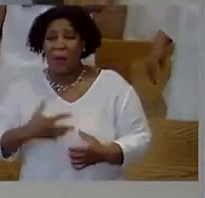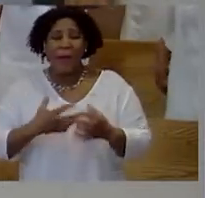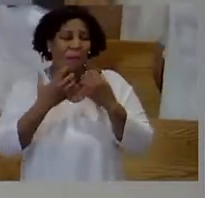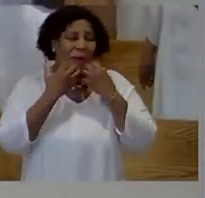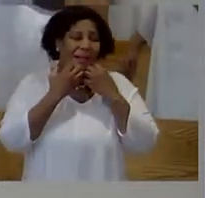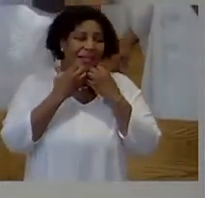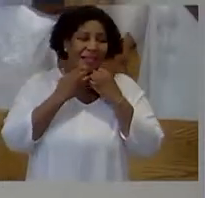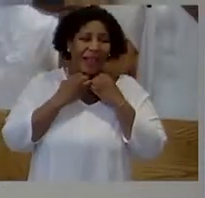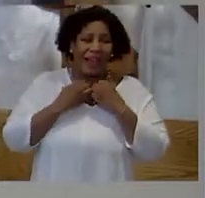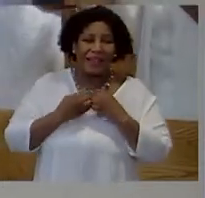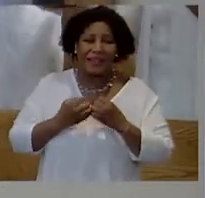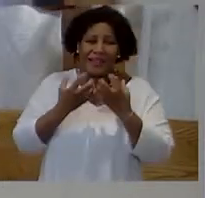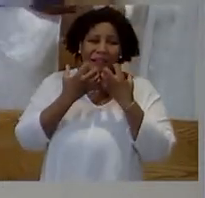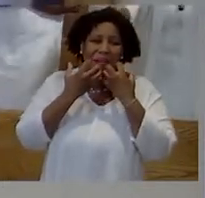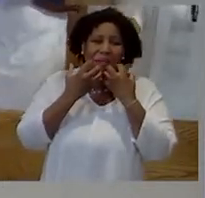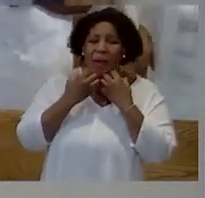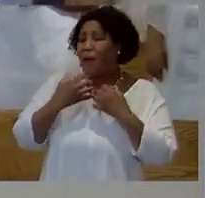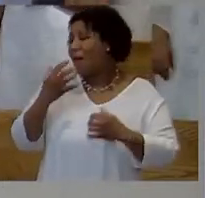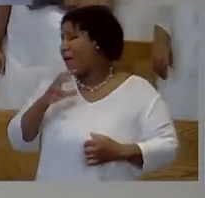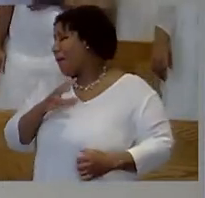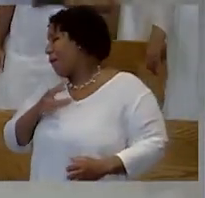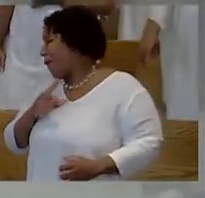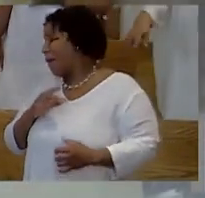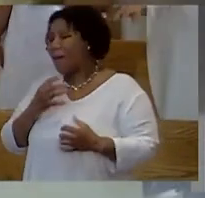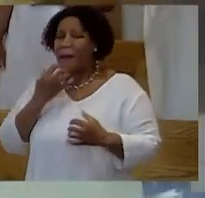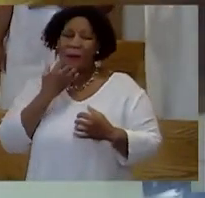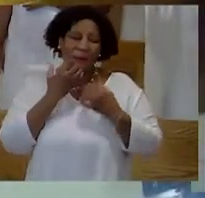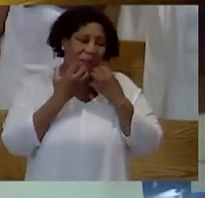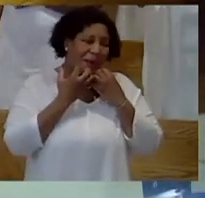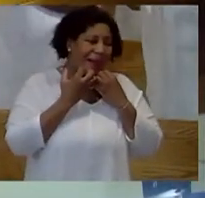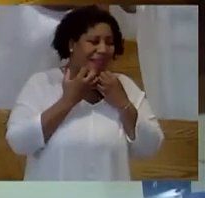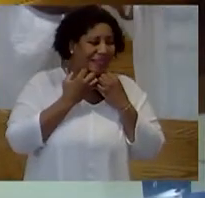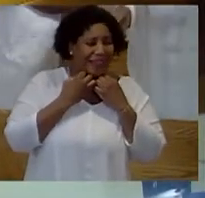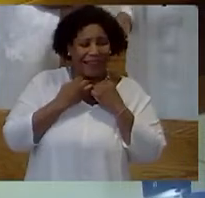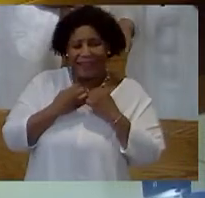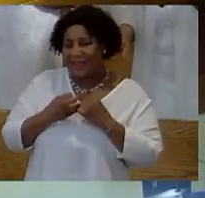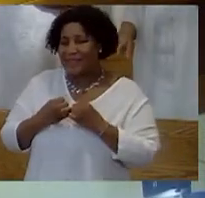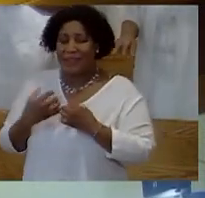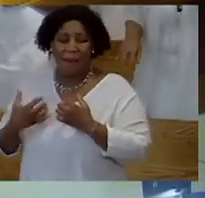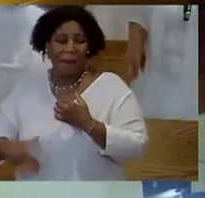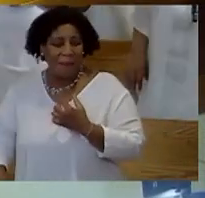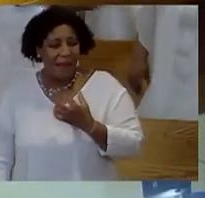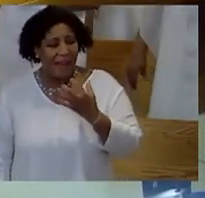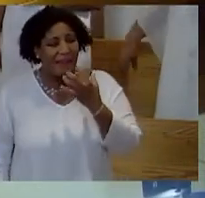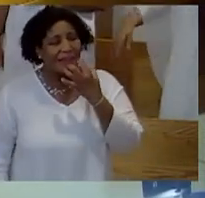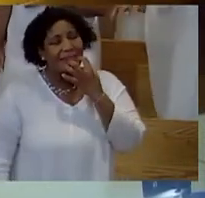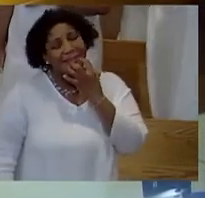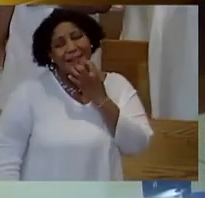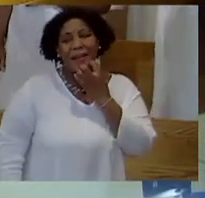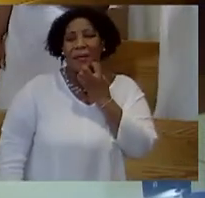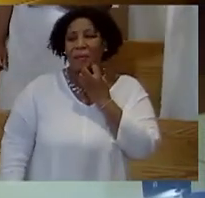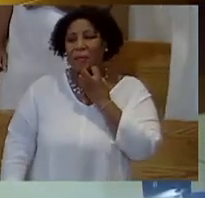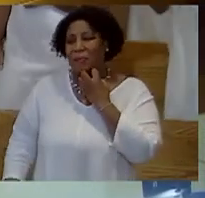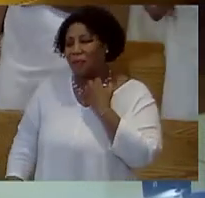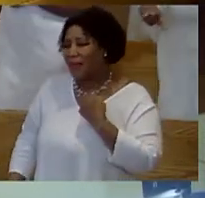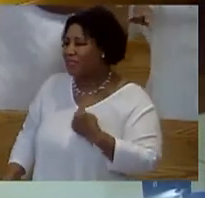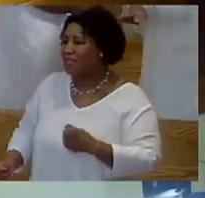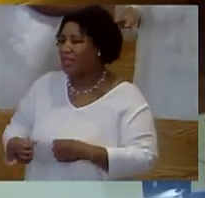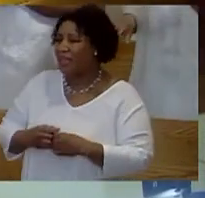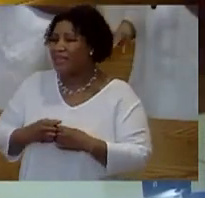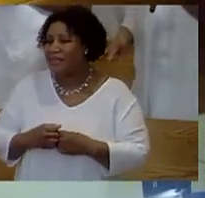Oh, he's precious. Mighty precious. Our God